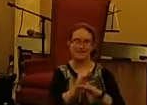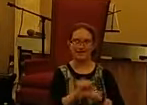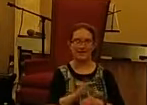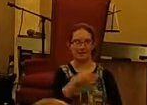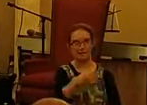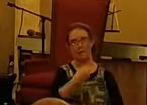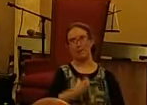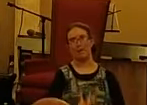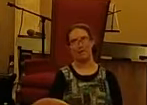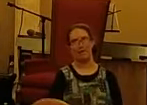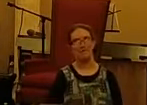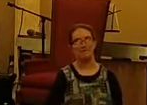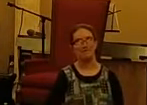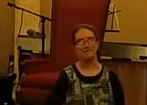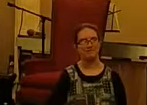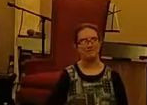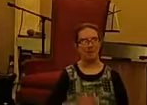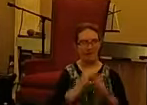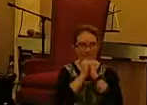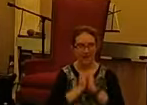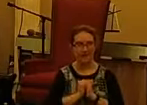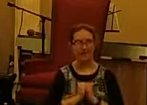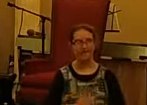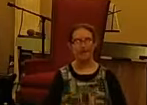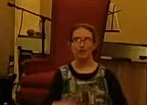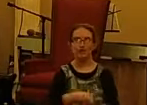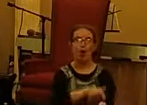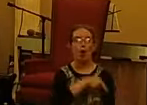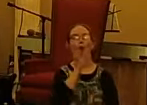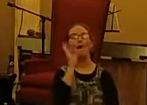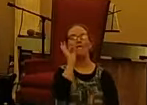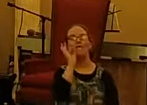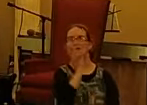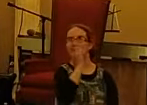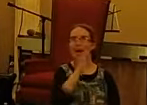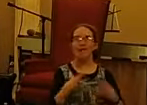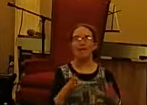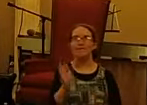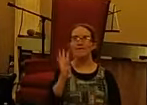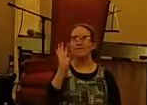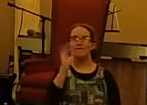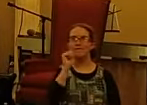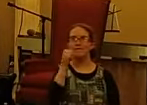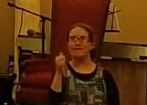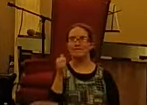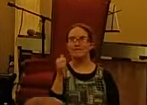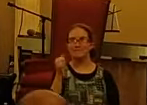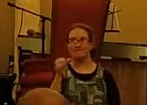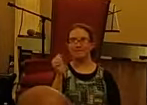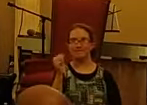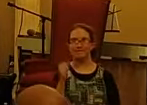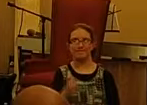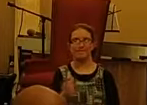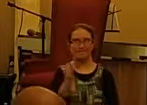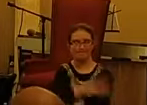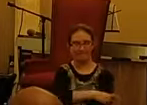and hungry." Amen. That's a long fast. How many of you ever fasted 10 days?